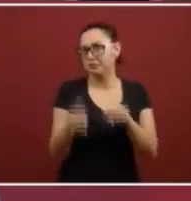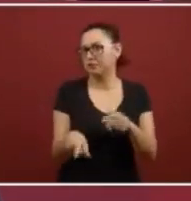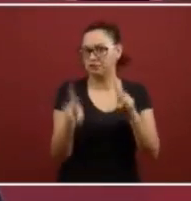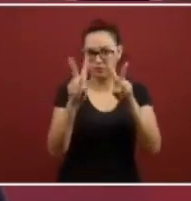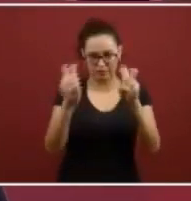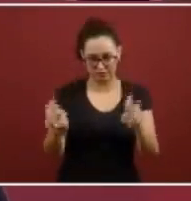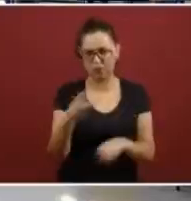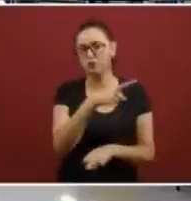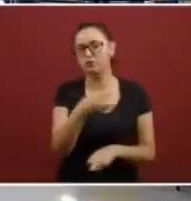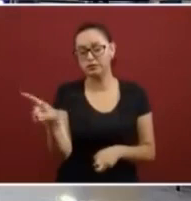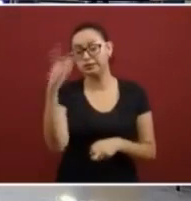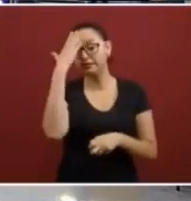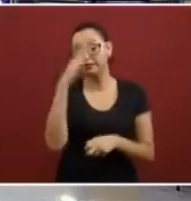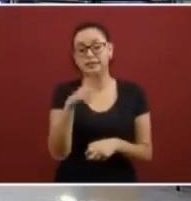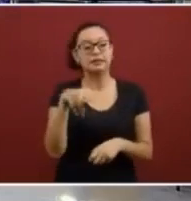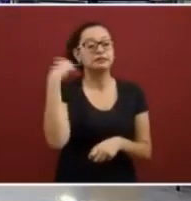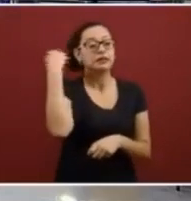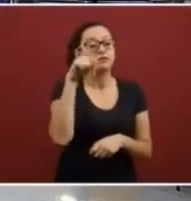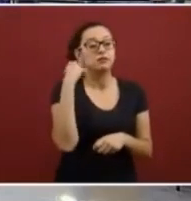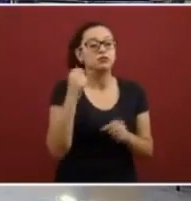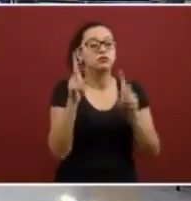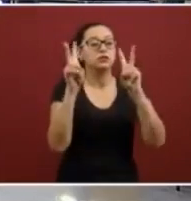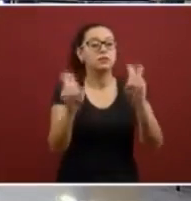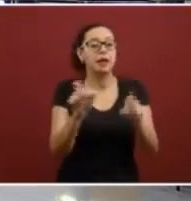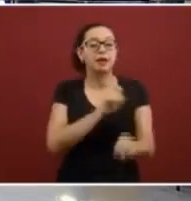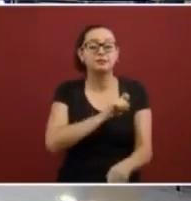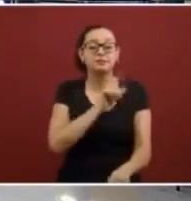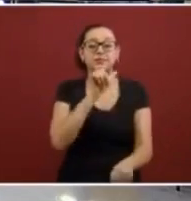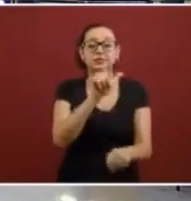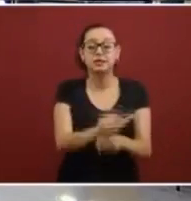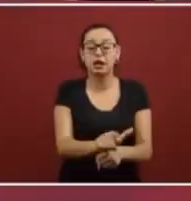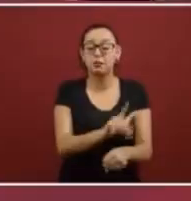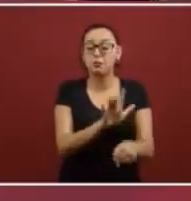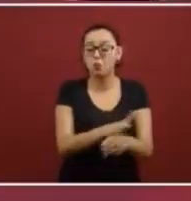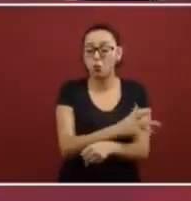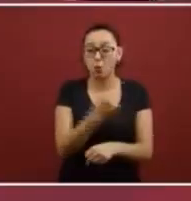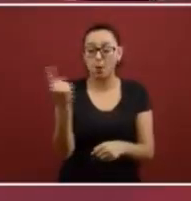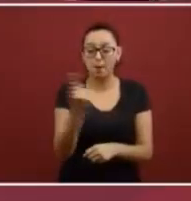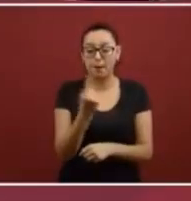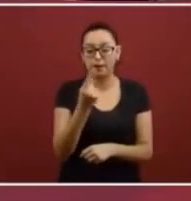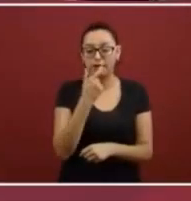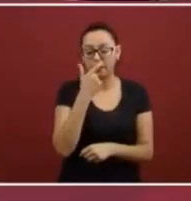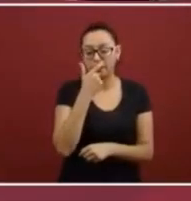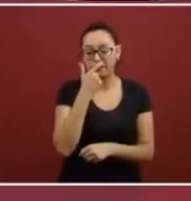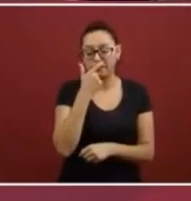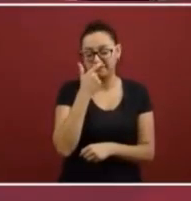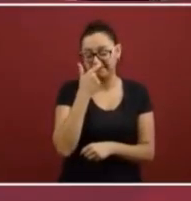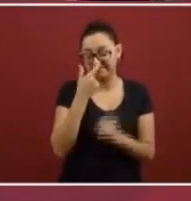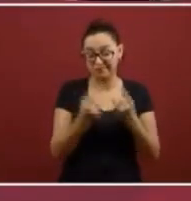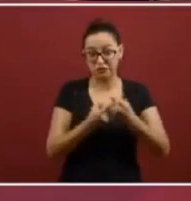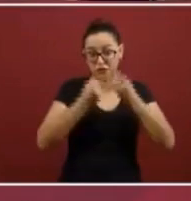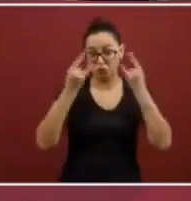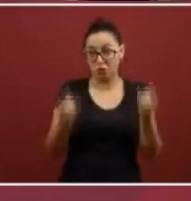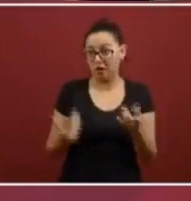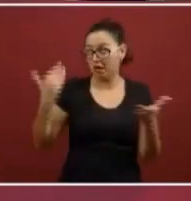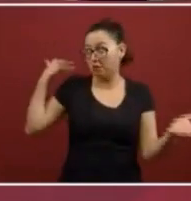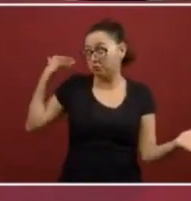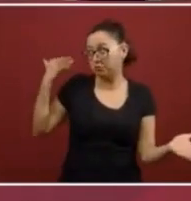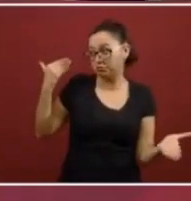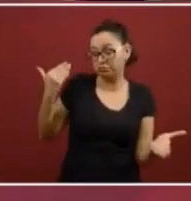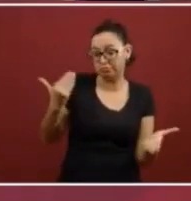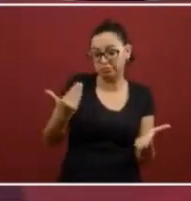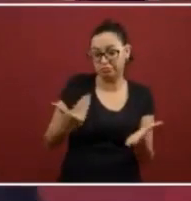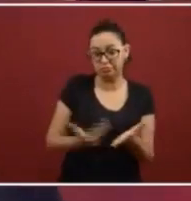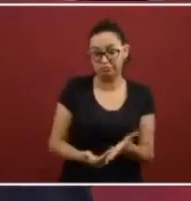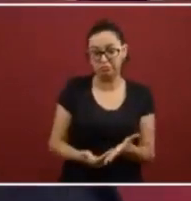tema. Because he lowered the Fue prices un of asunto electric. muy especial. He says it was a special Ahí, situation además, in Tabasco.